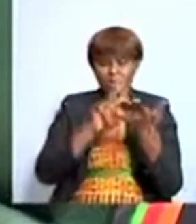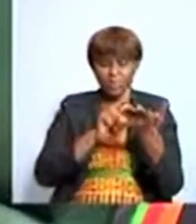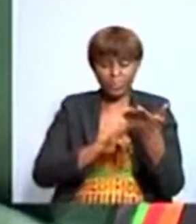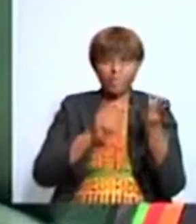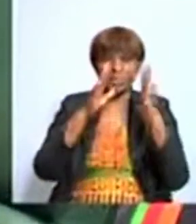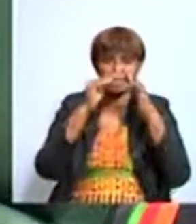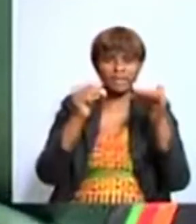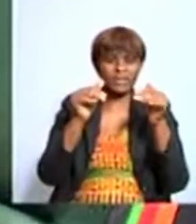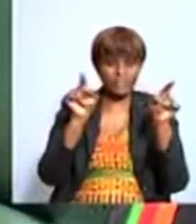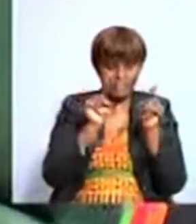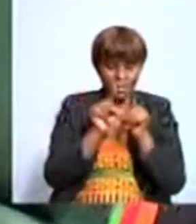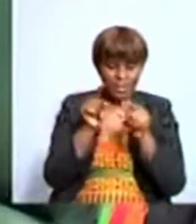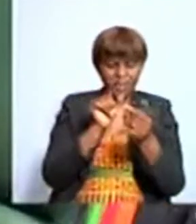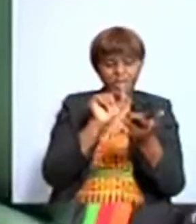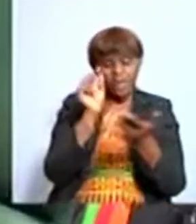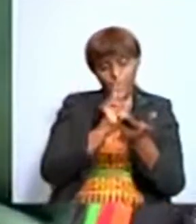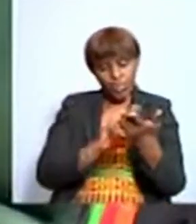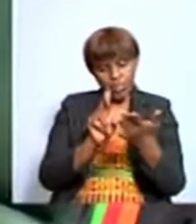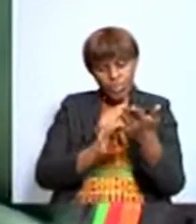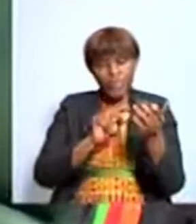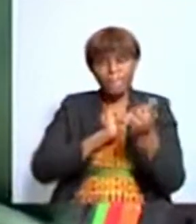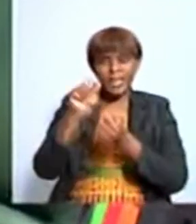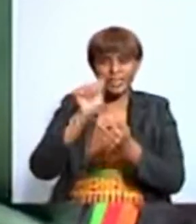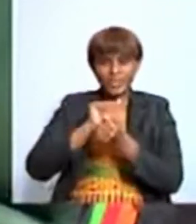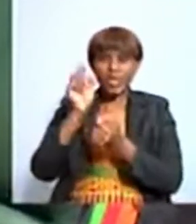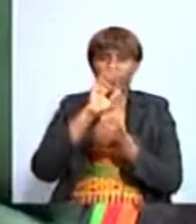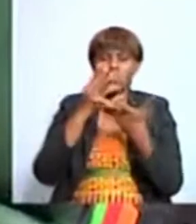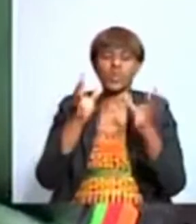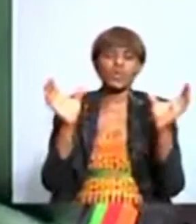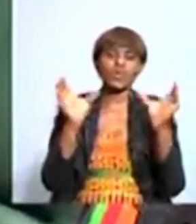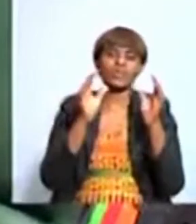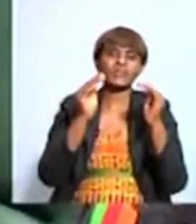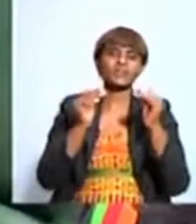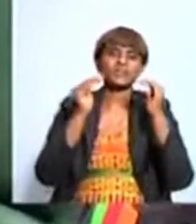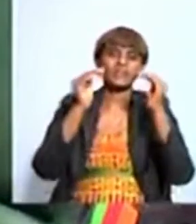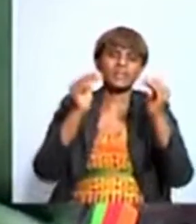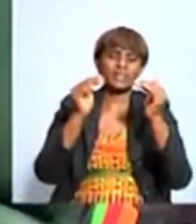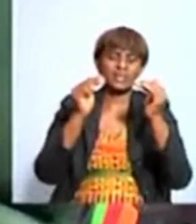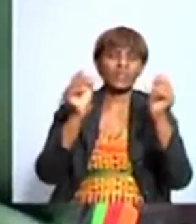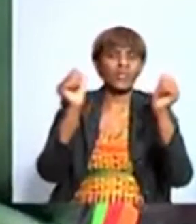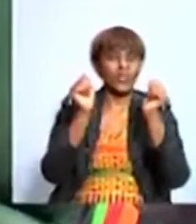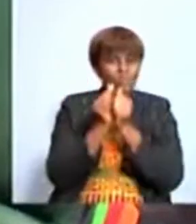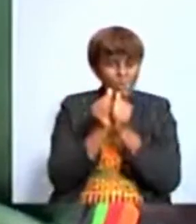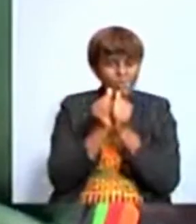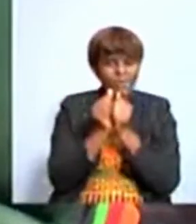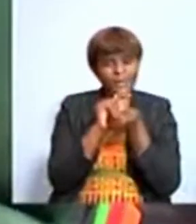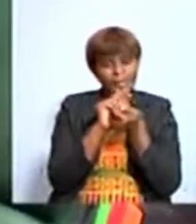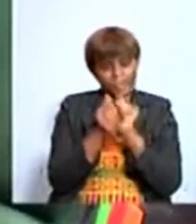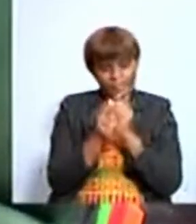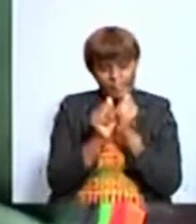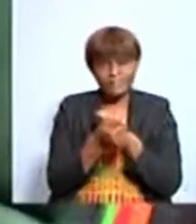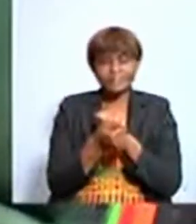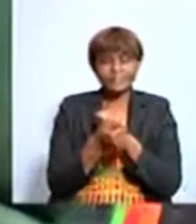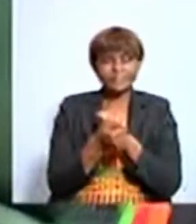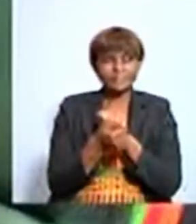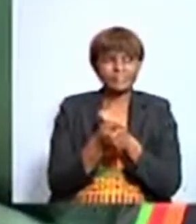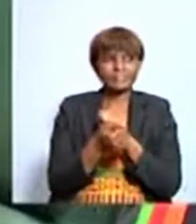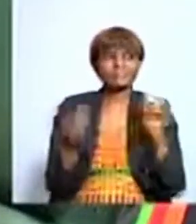to the House as having passed through the committee stage with amendments.